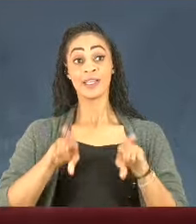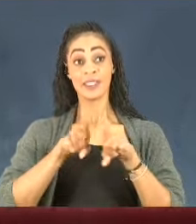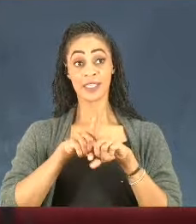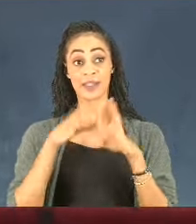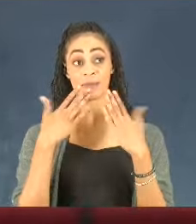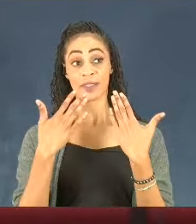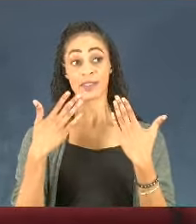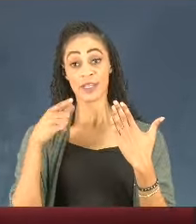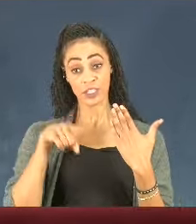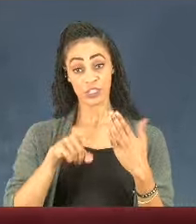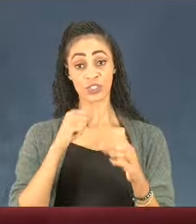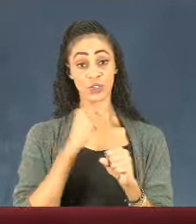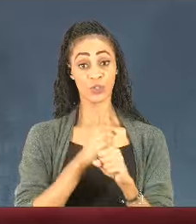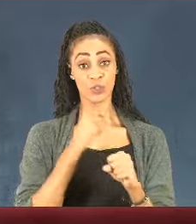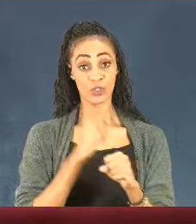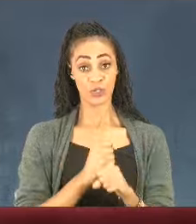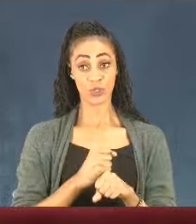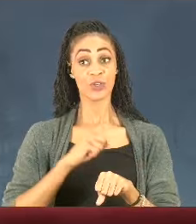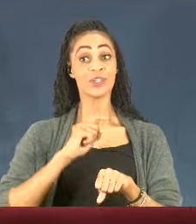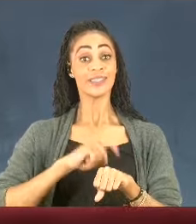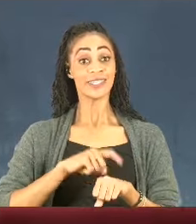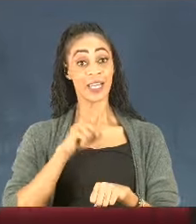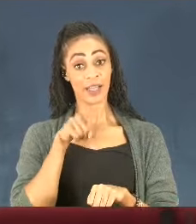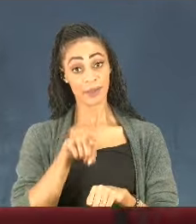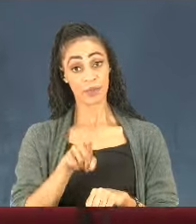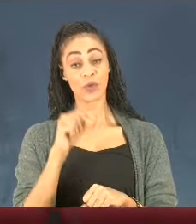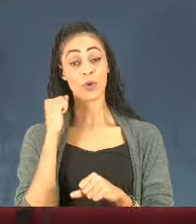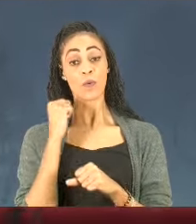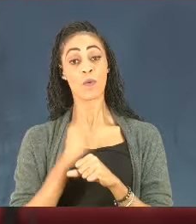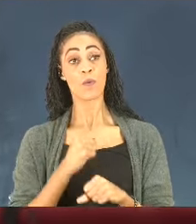when you work. This is where I got this from.